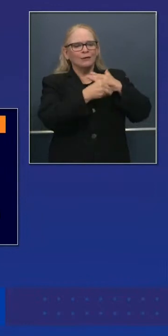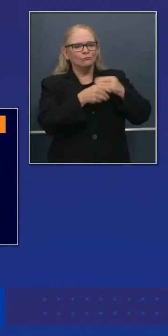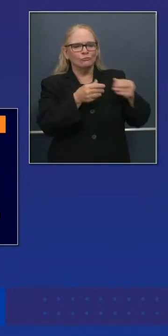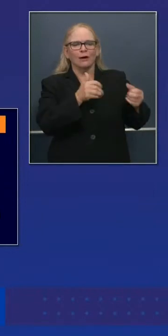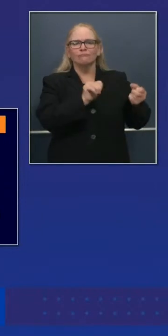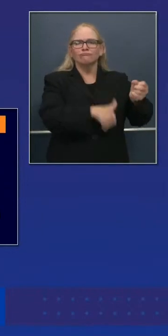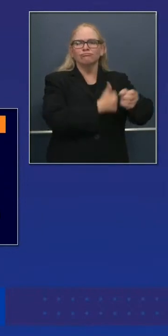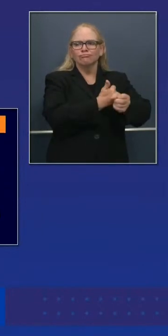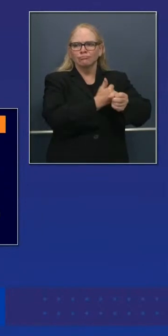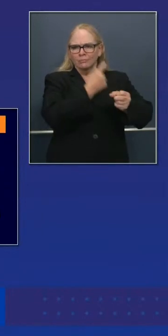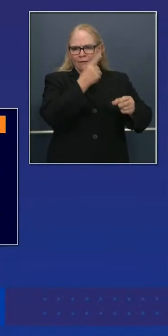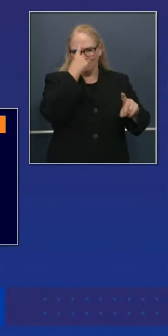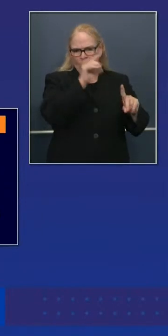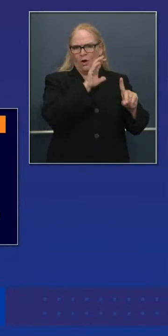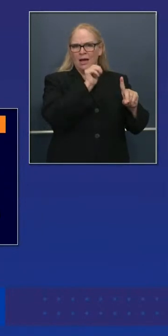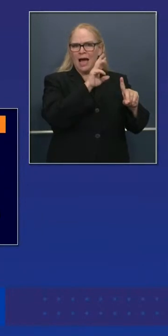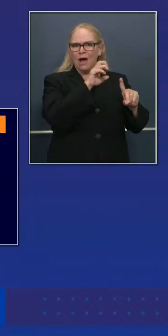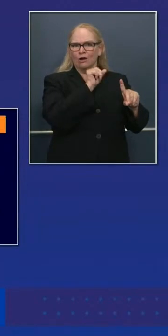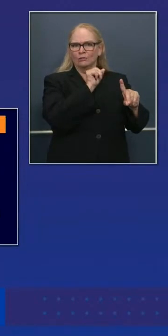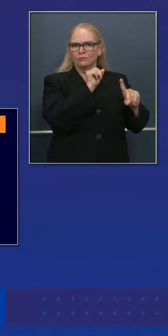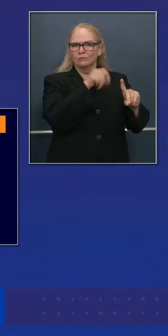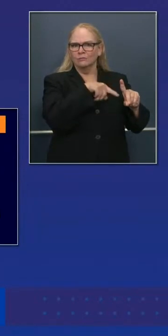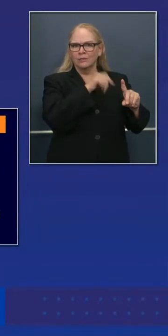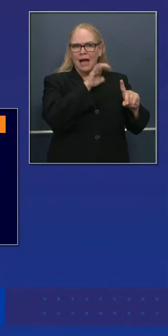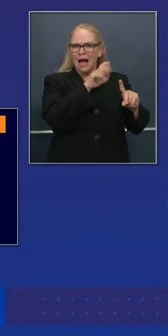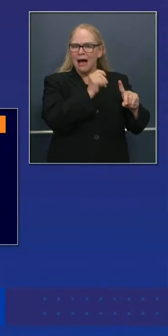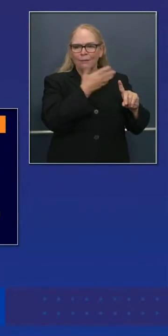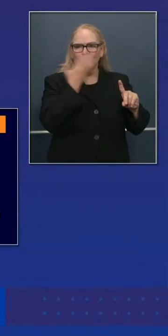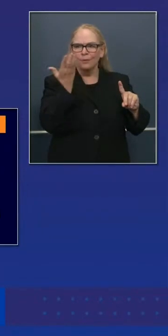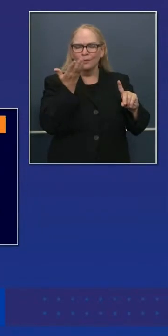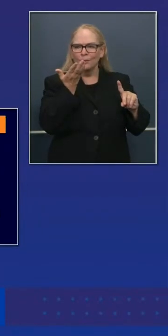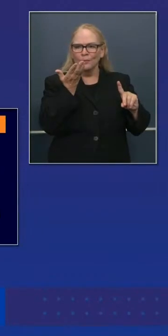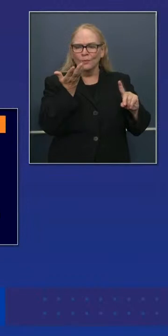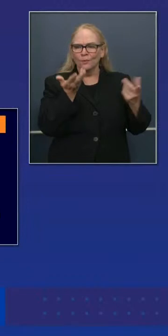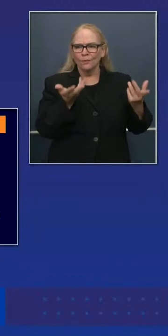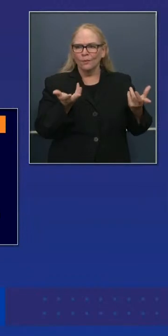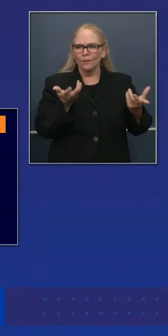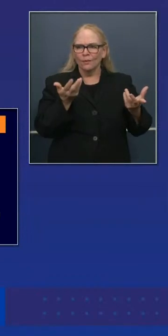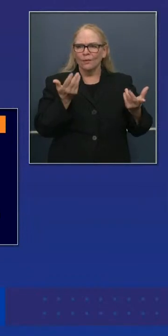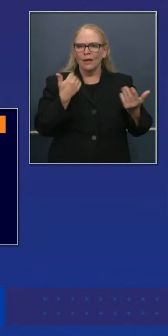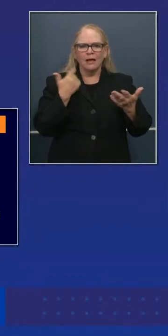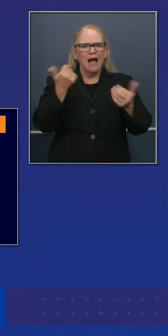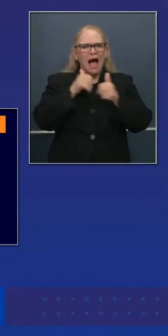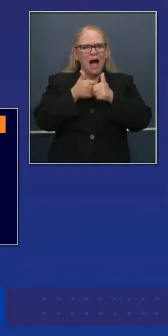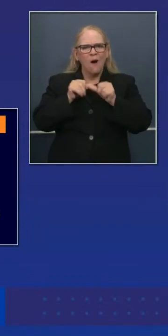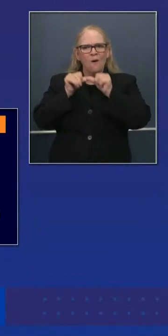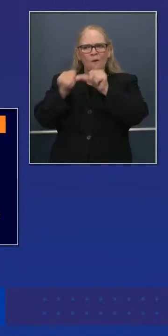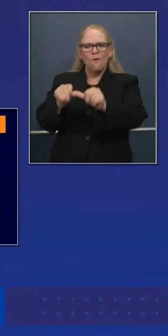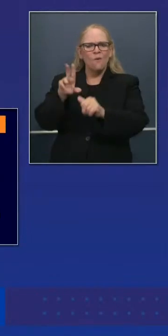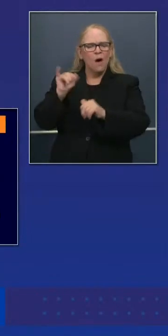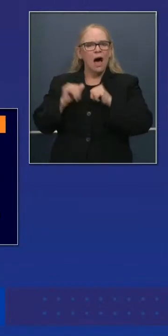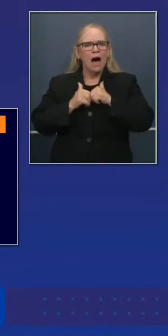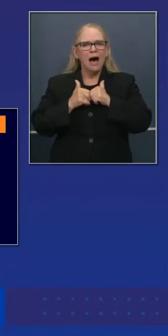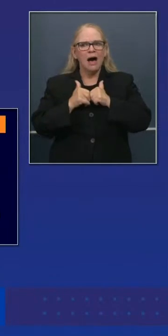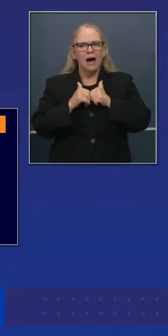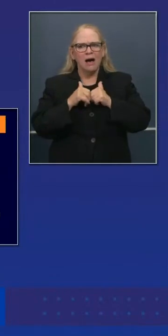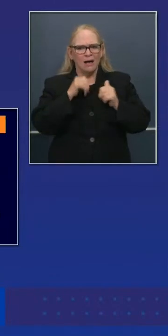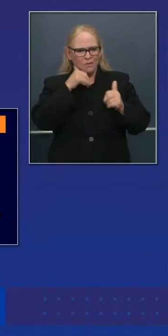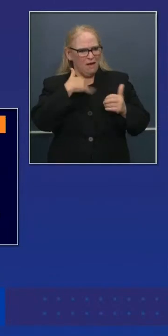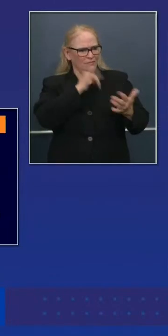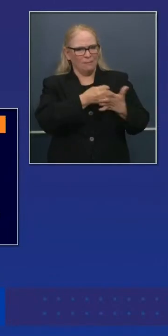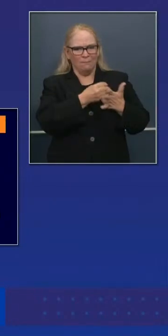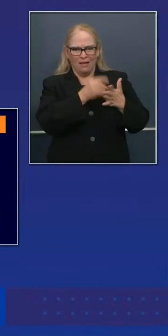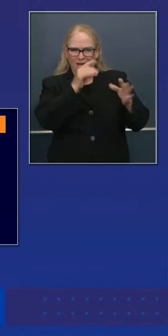be reprioritized or reconstituted for this purpose. Simply does not exist. And for the state to